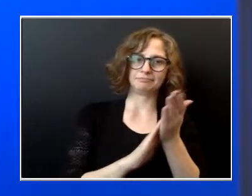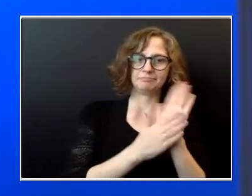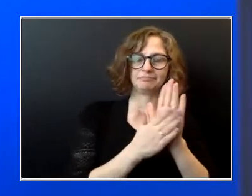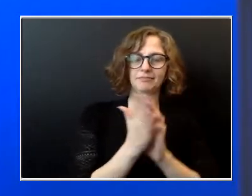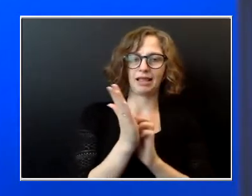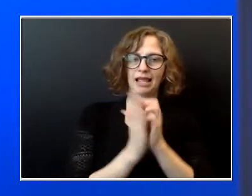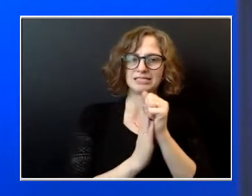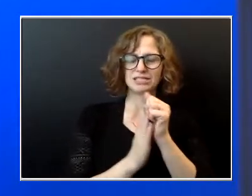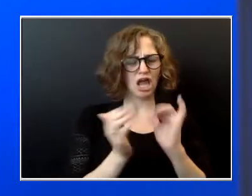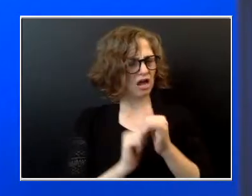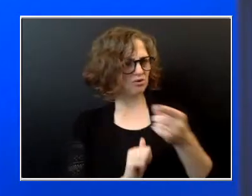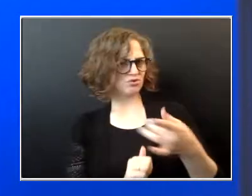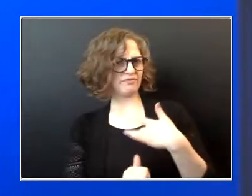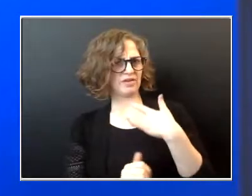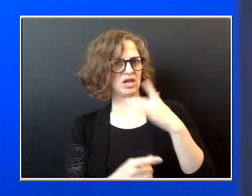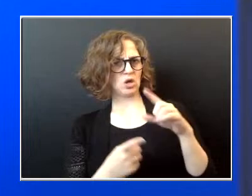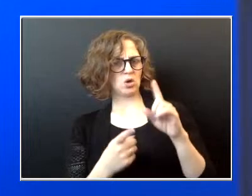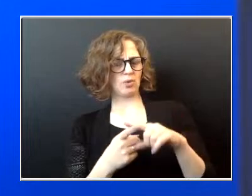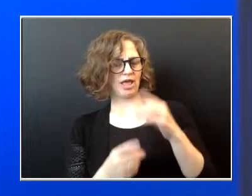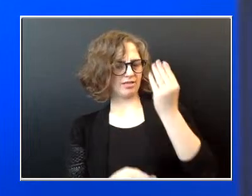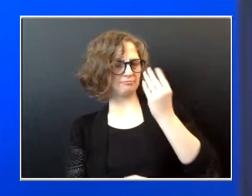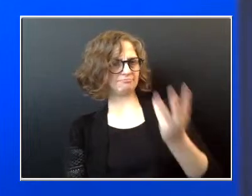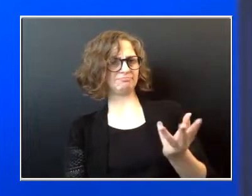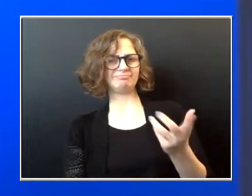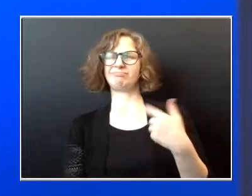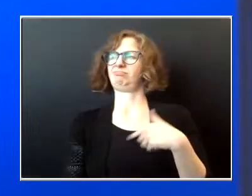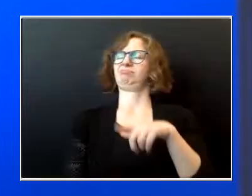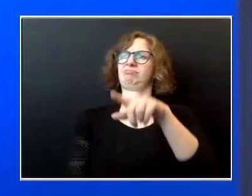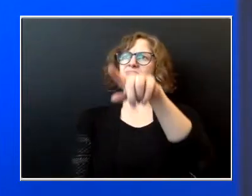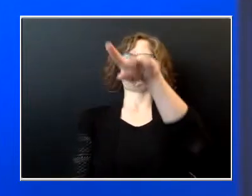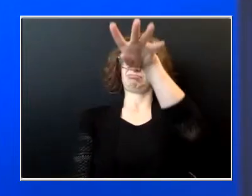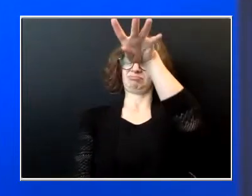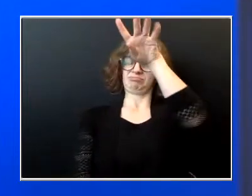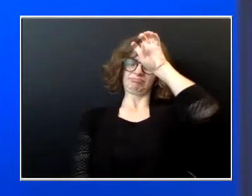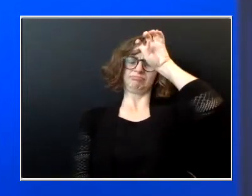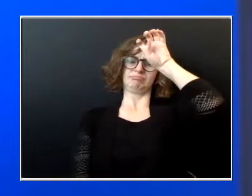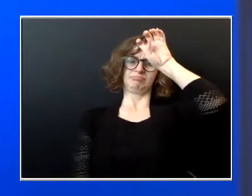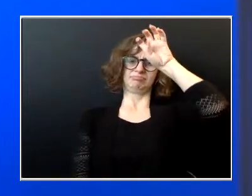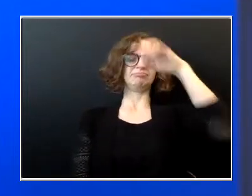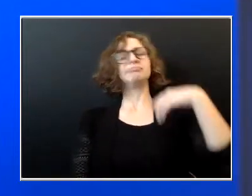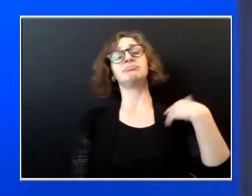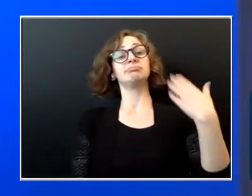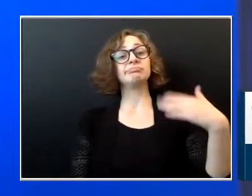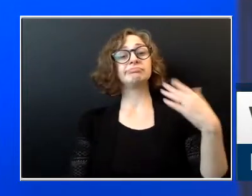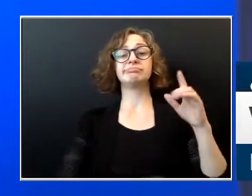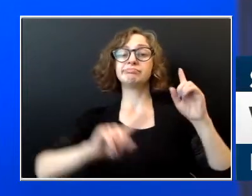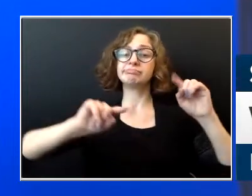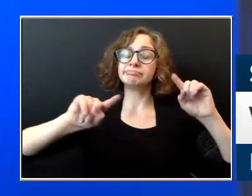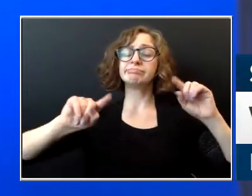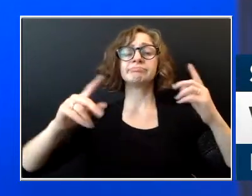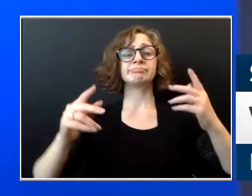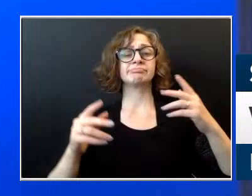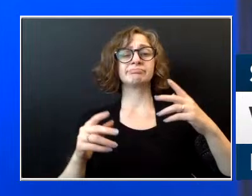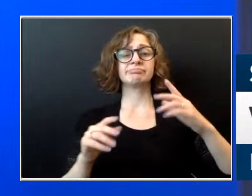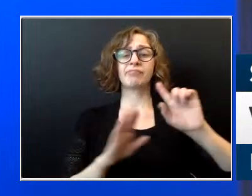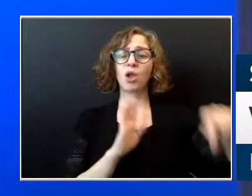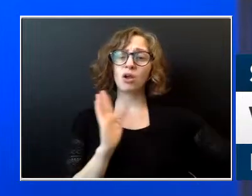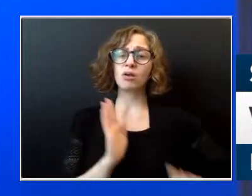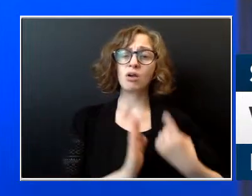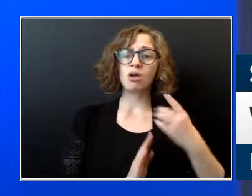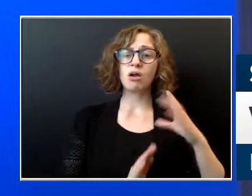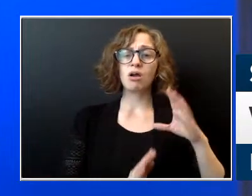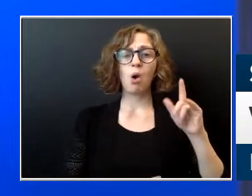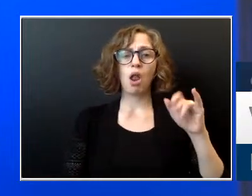I've had regular colonoscopies, and I never had a colon that was covered with filled